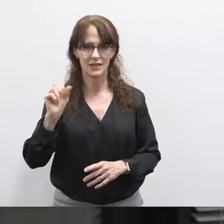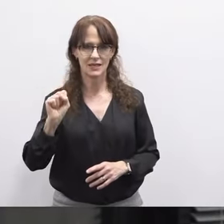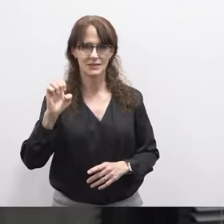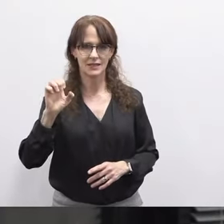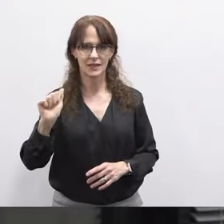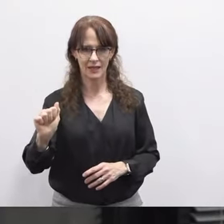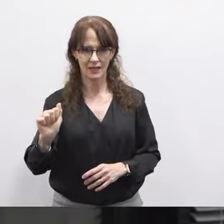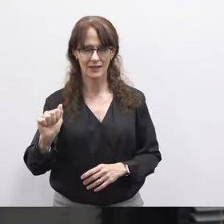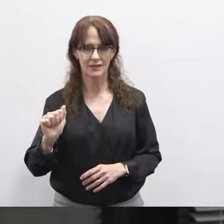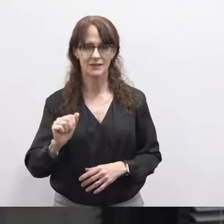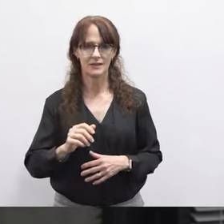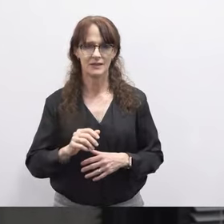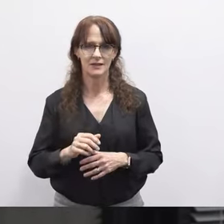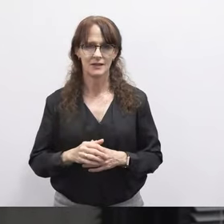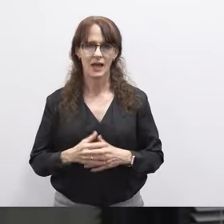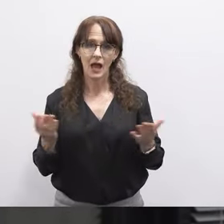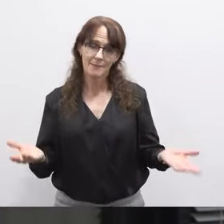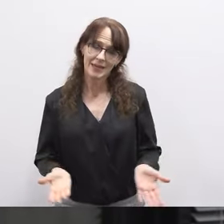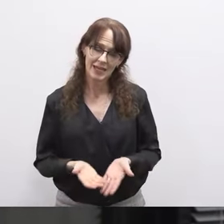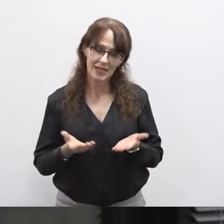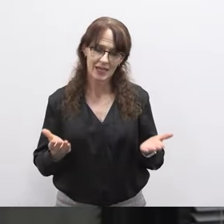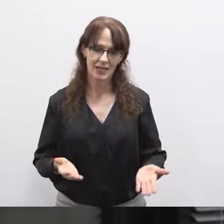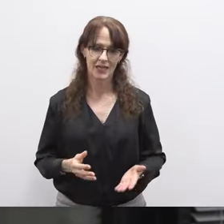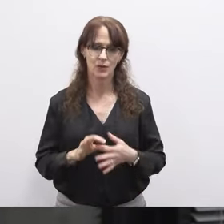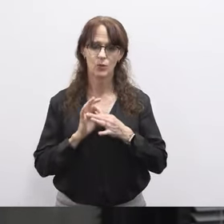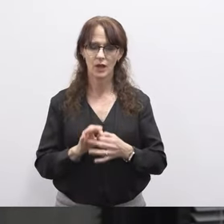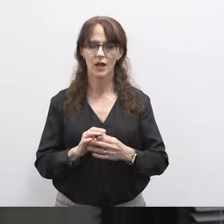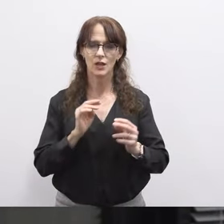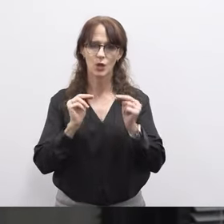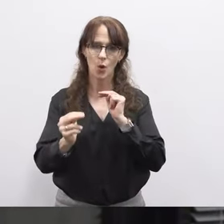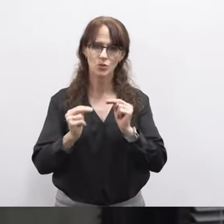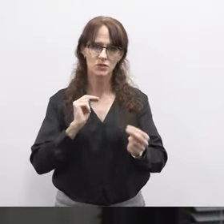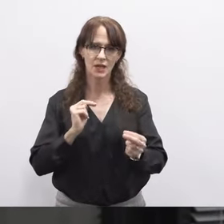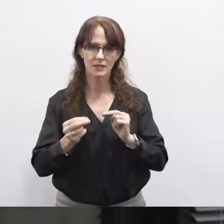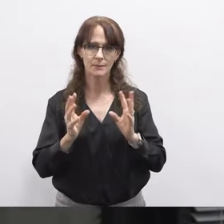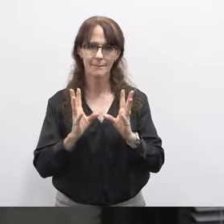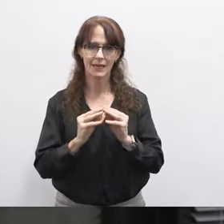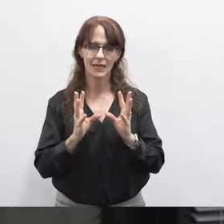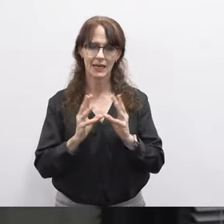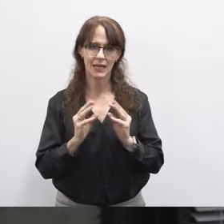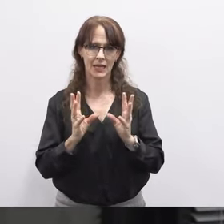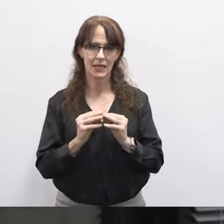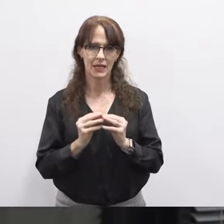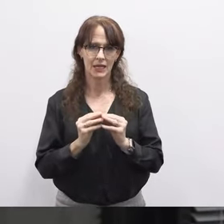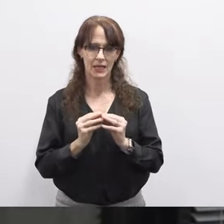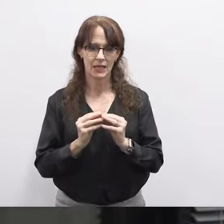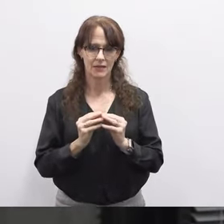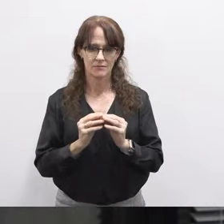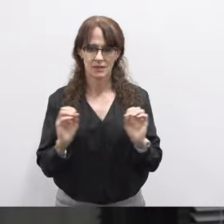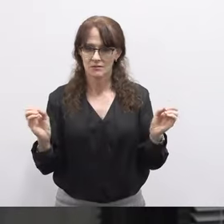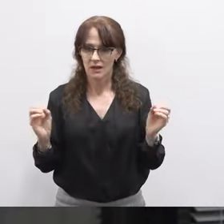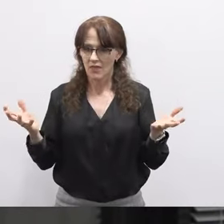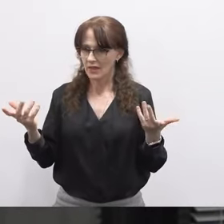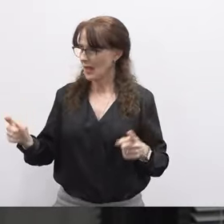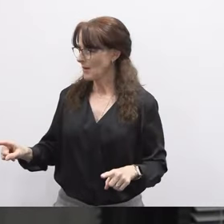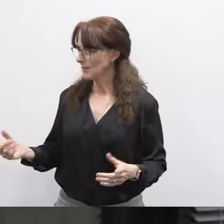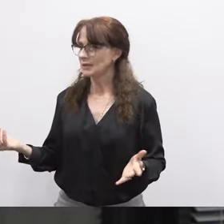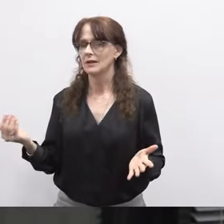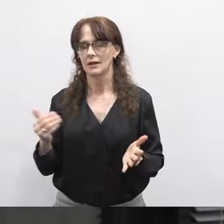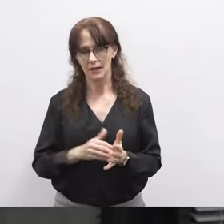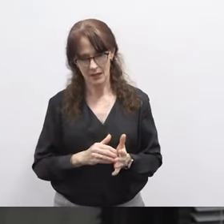CSEA. So I'm here regarding the negotiations meetings. There is nothing happening